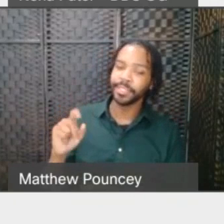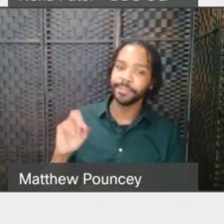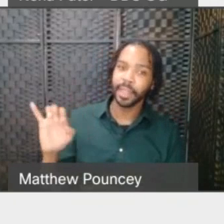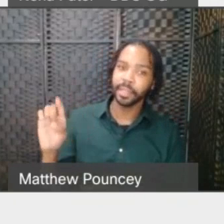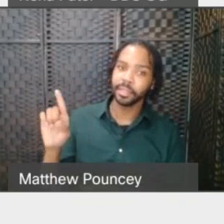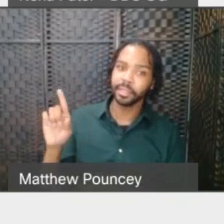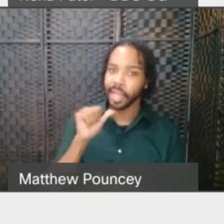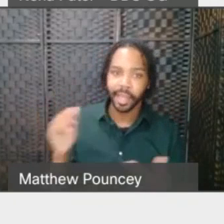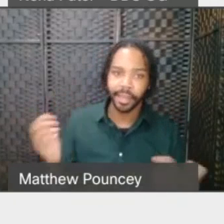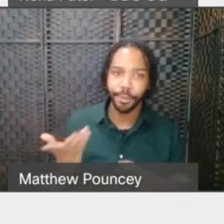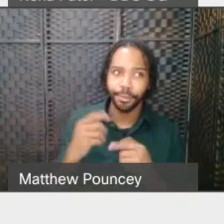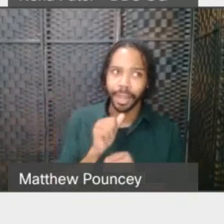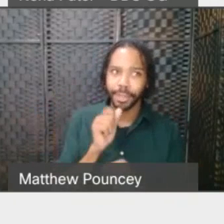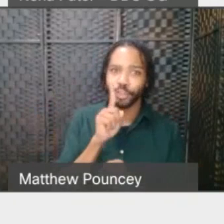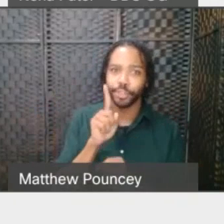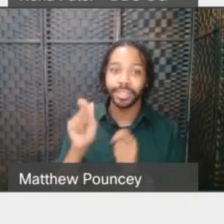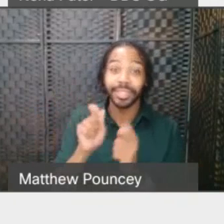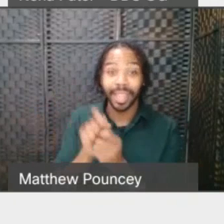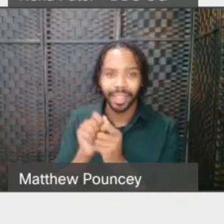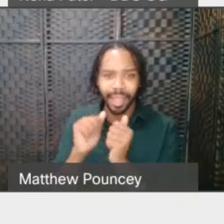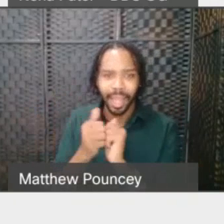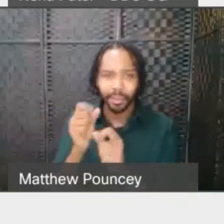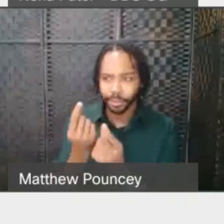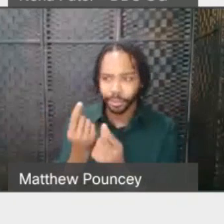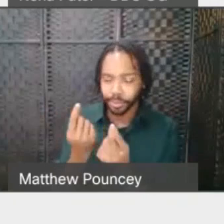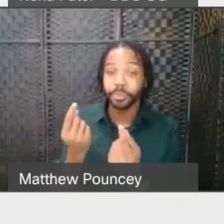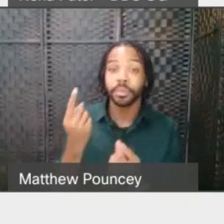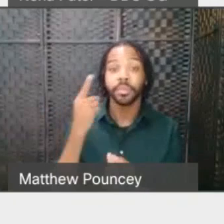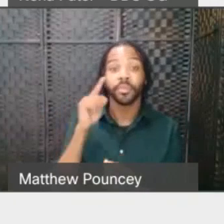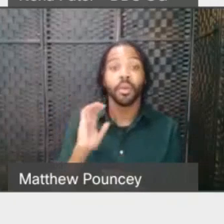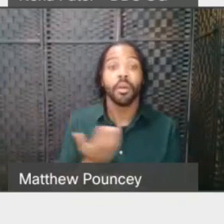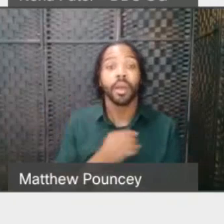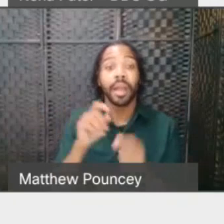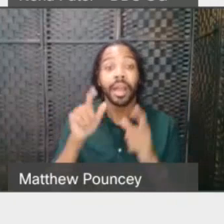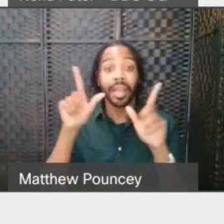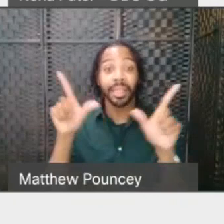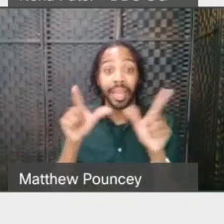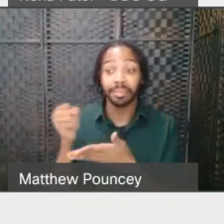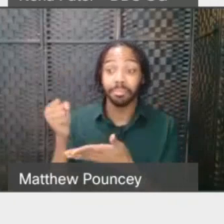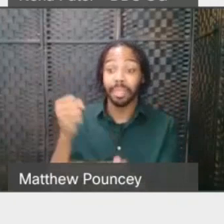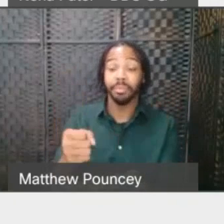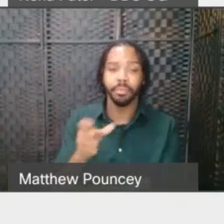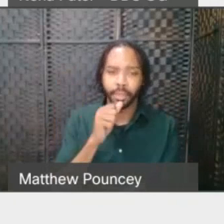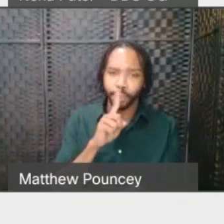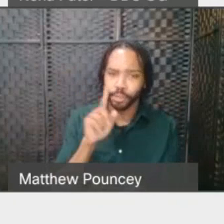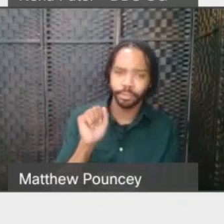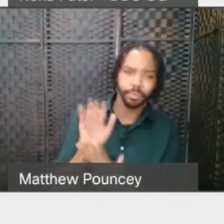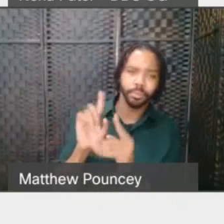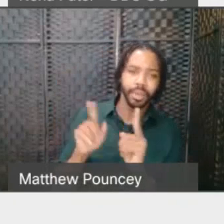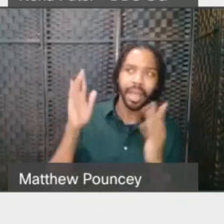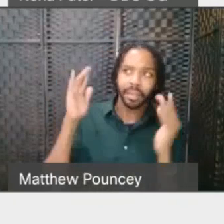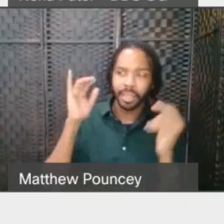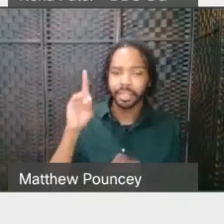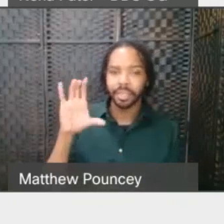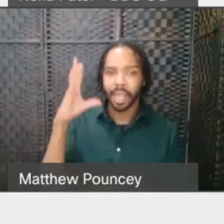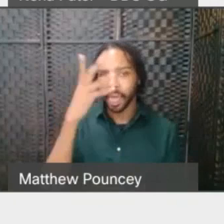work for the surveys that are done for our licensed placements, but I expect DC Health will look pretty much like ours